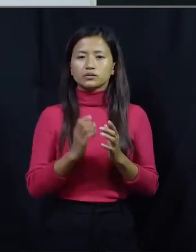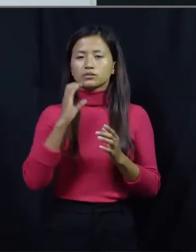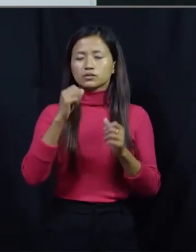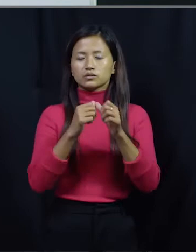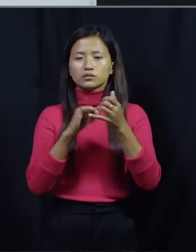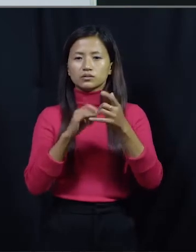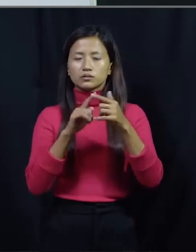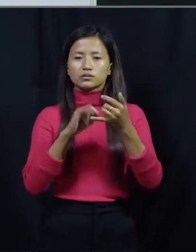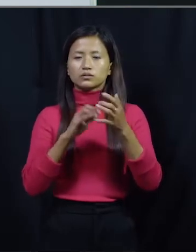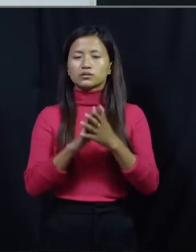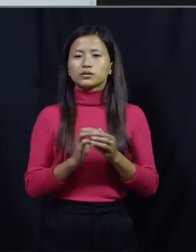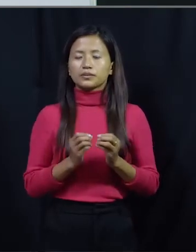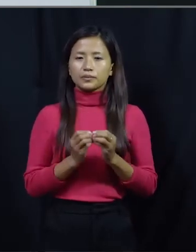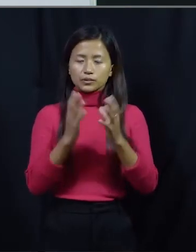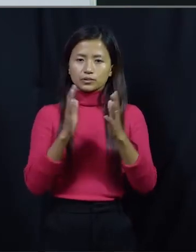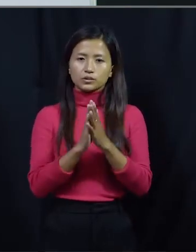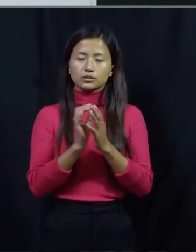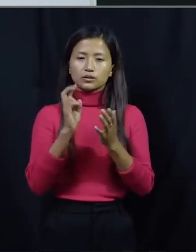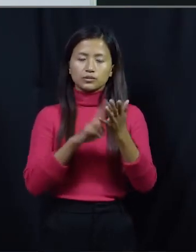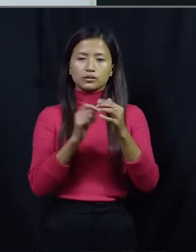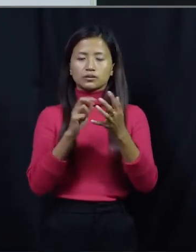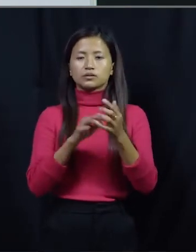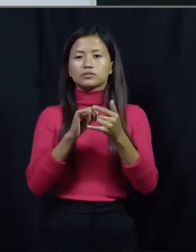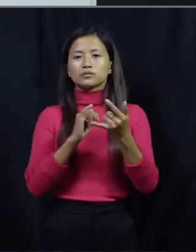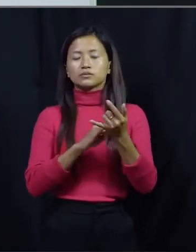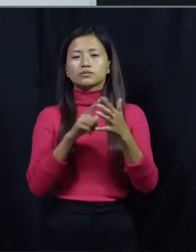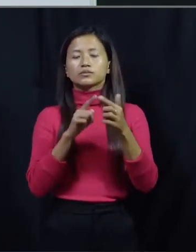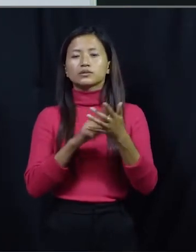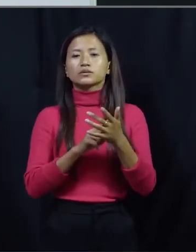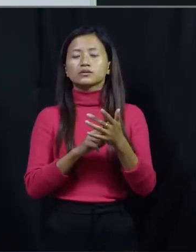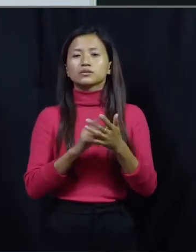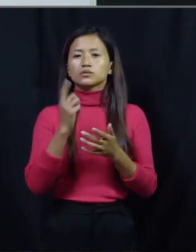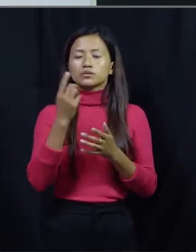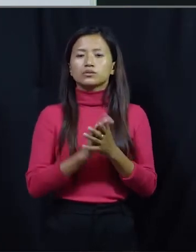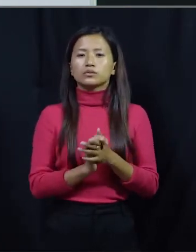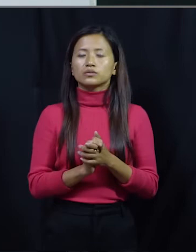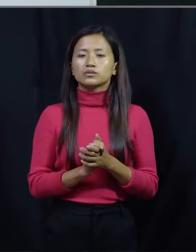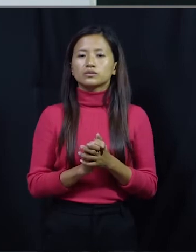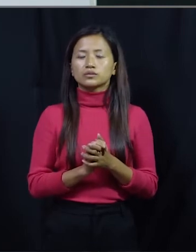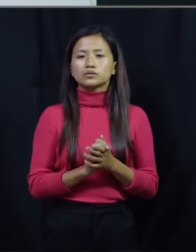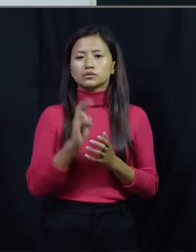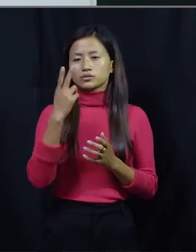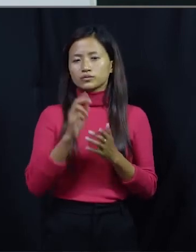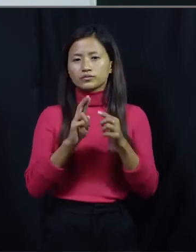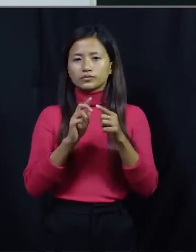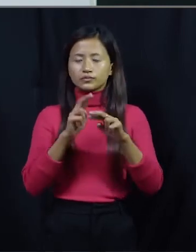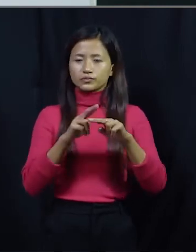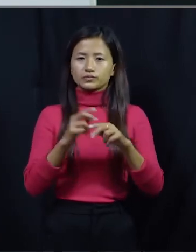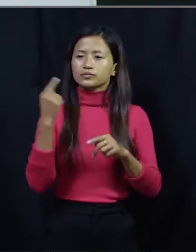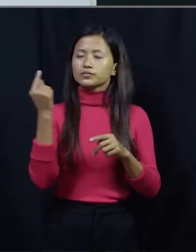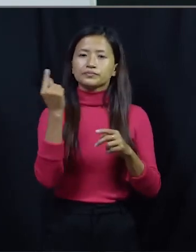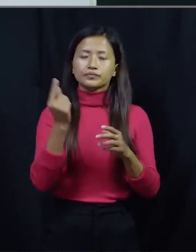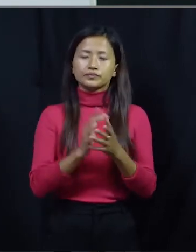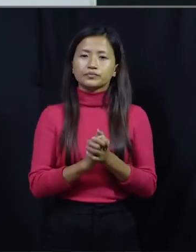as many-to-one function. Okay, if it is not one-to-one, then we call it as many-to-one function. One-to-one